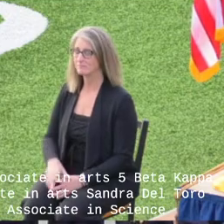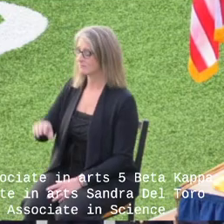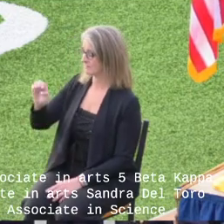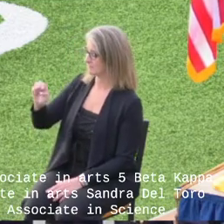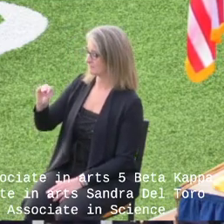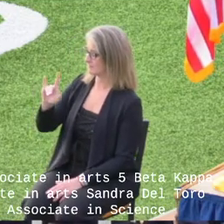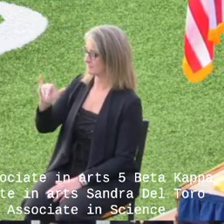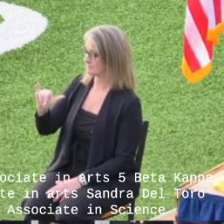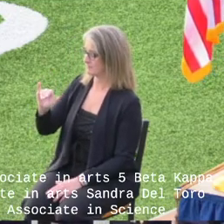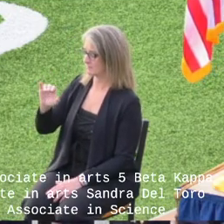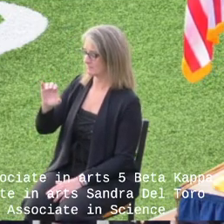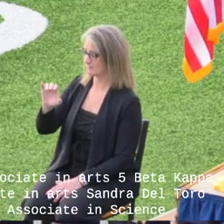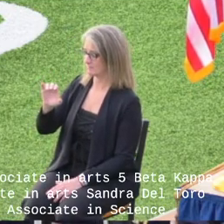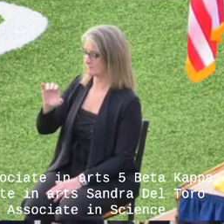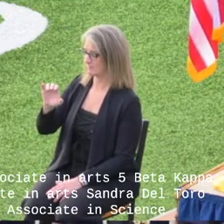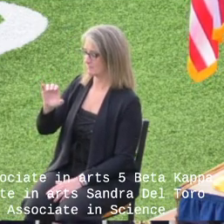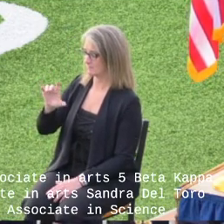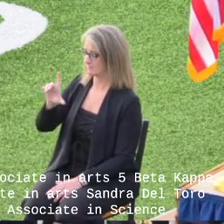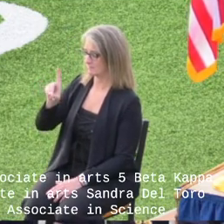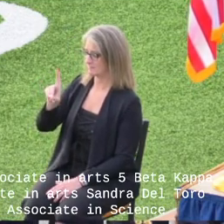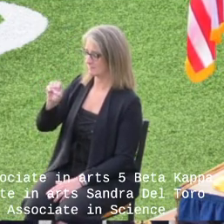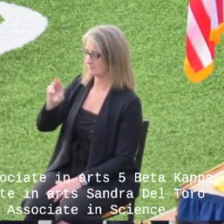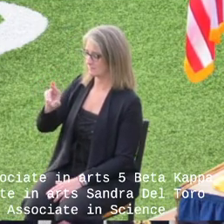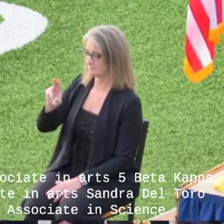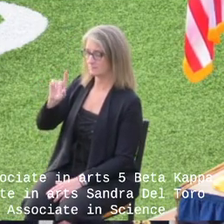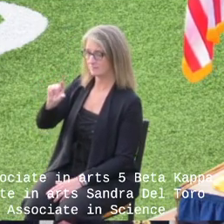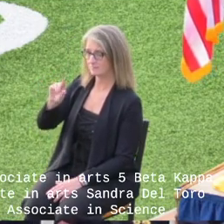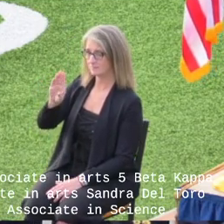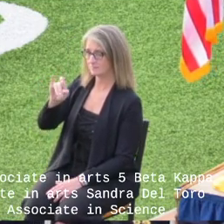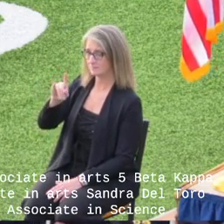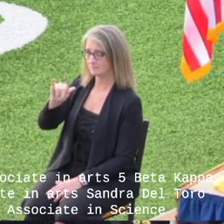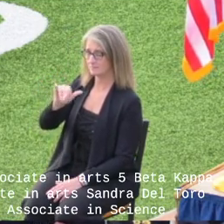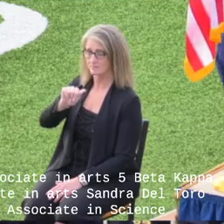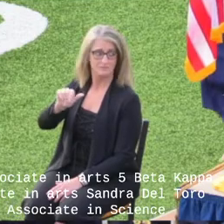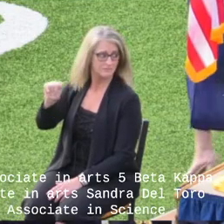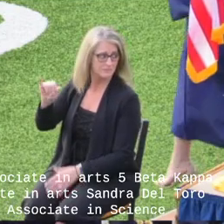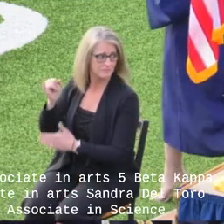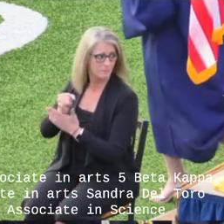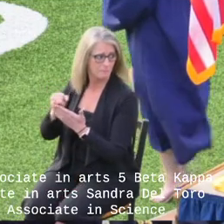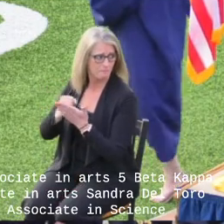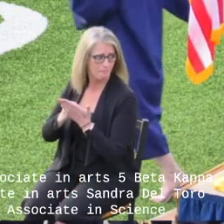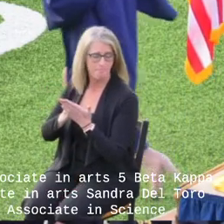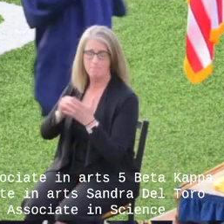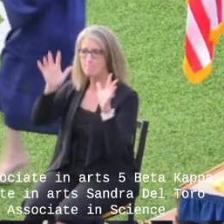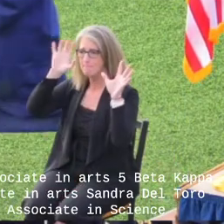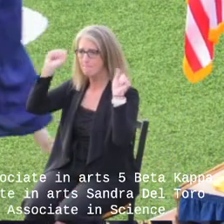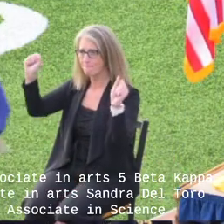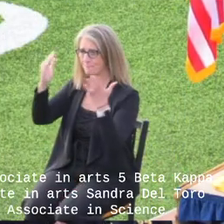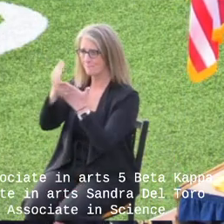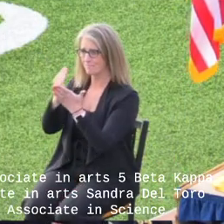Emily Essenam Dogbatsy, Associate in Arts, President's List.